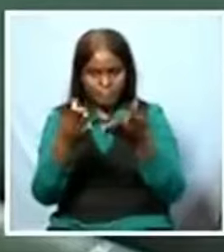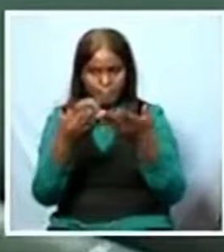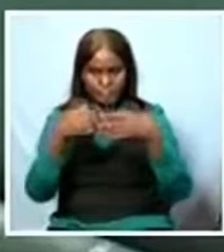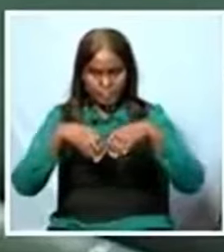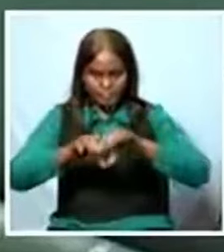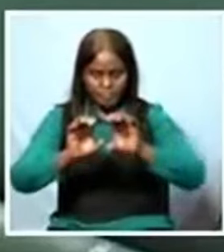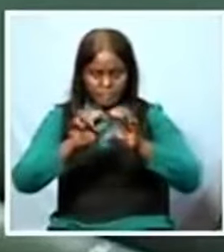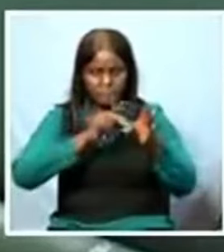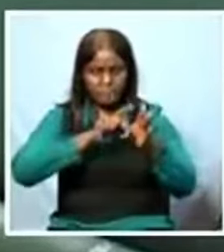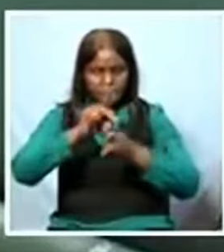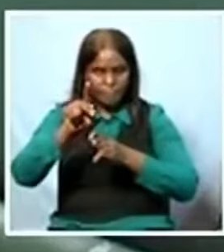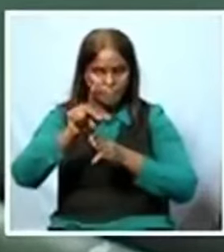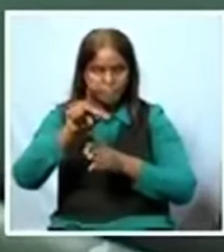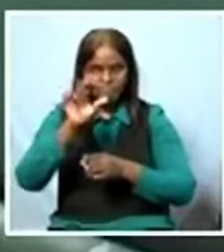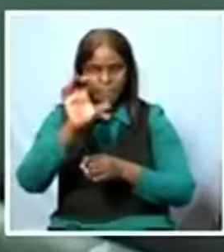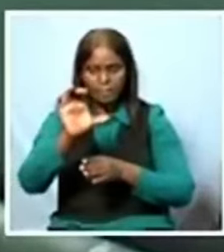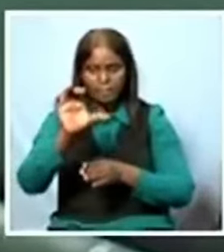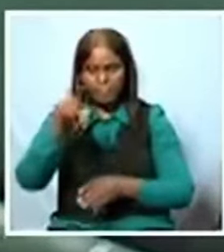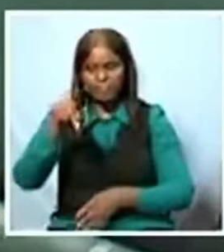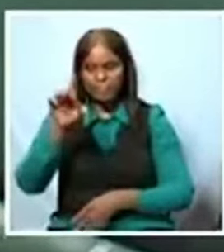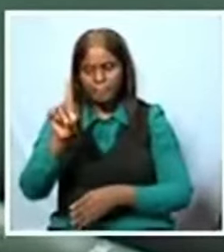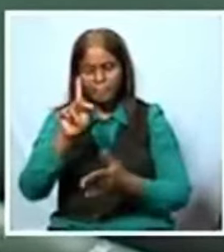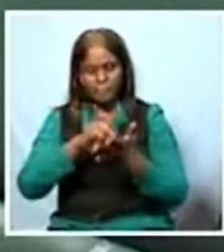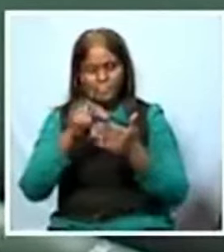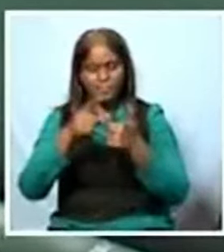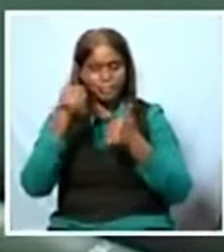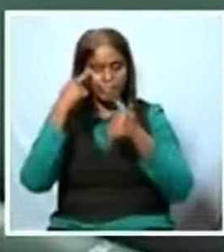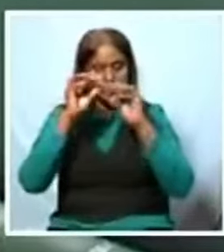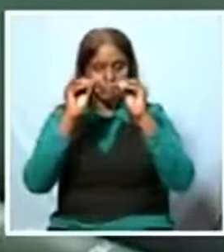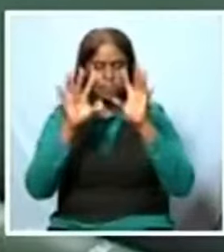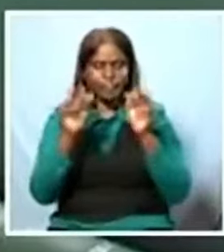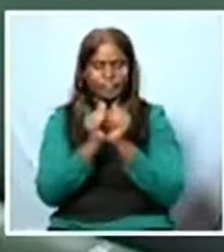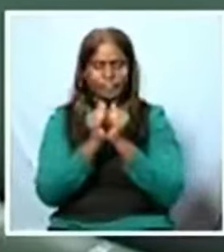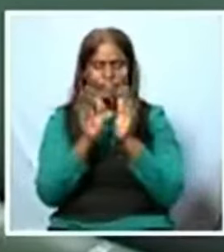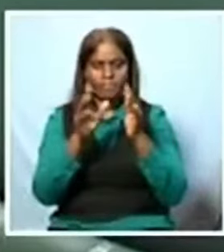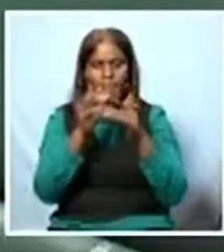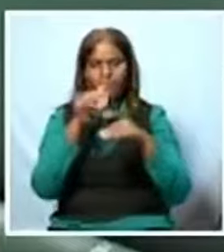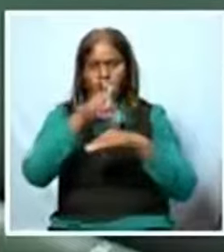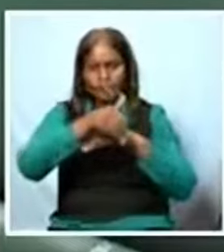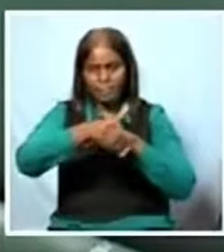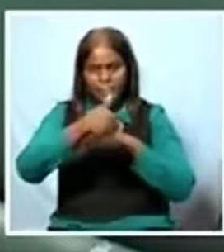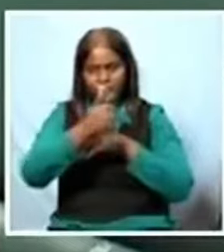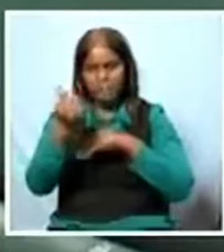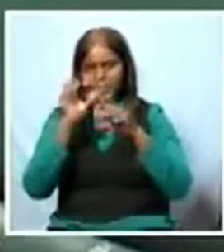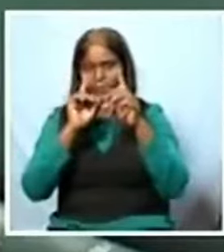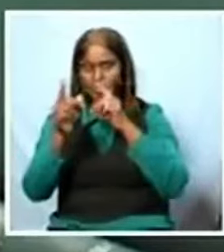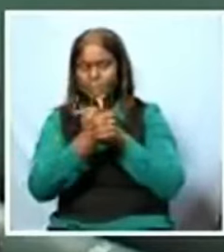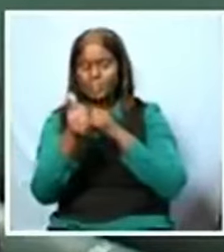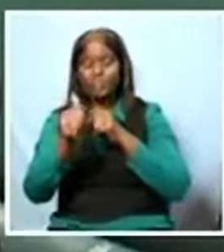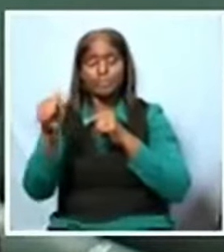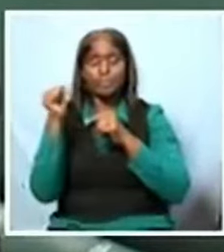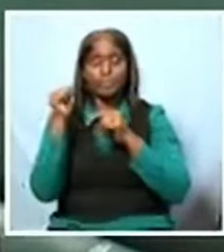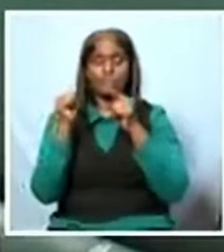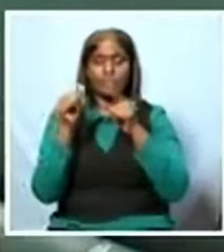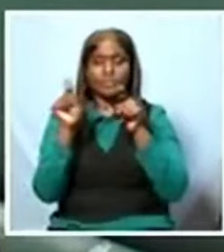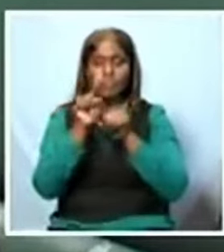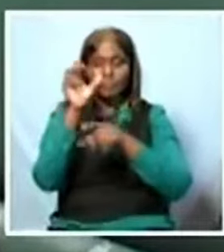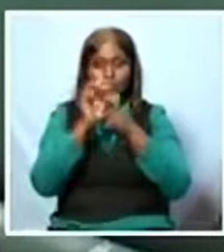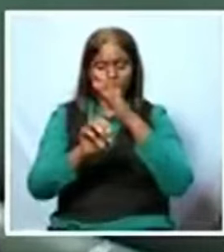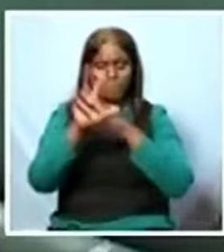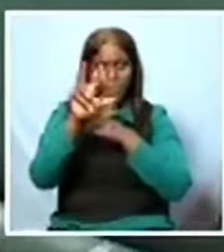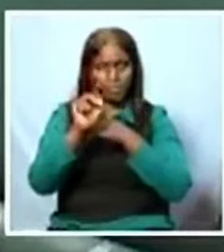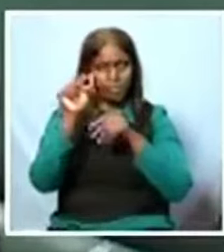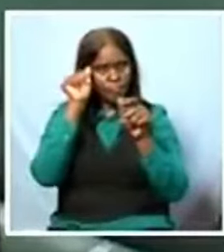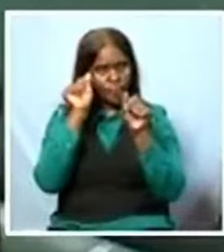continuing professional development program for teachers without accreditation. Any debate, any objection? Clause 30